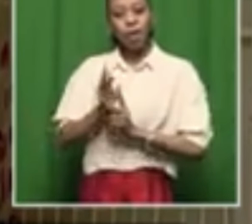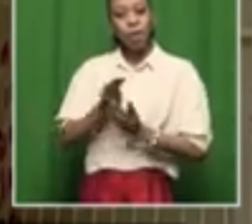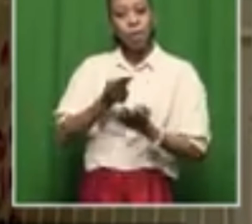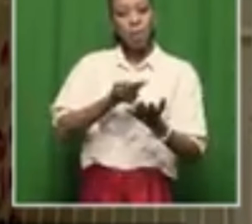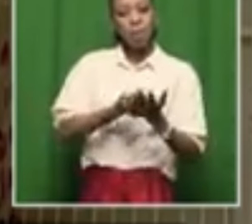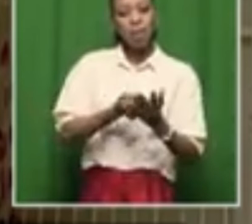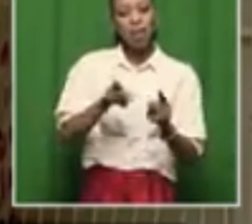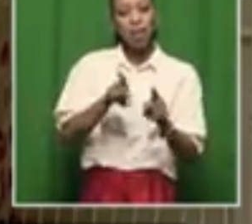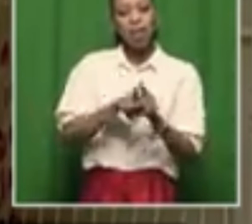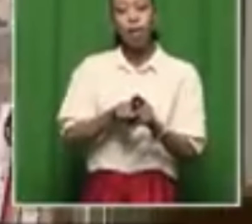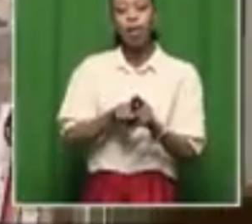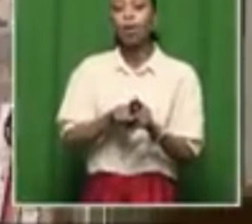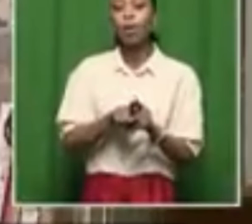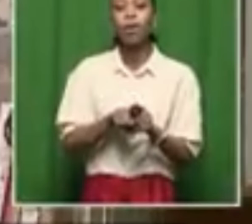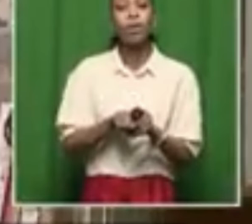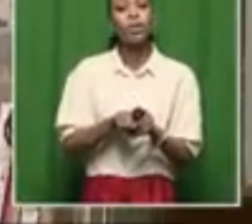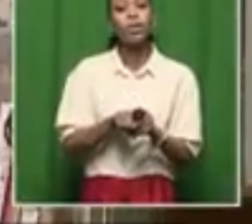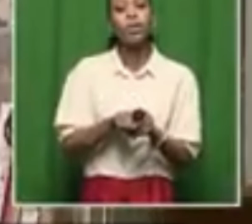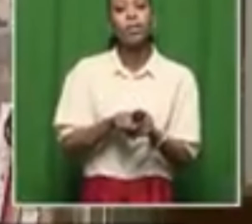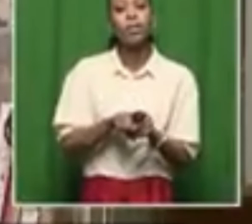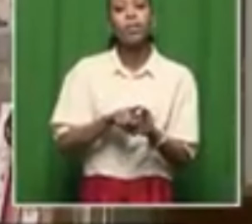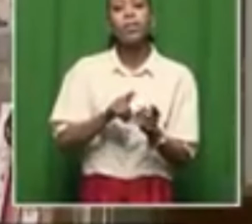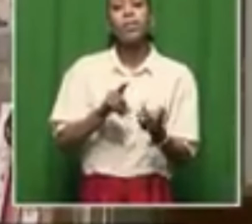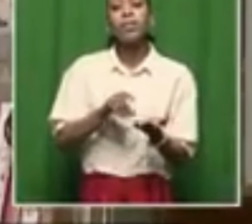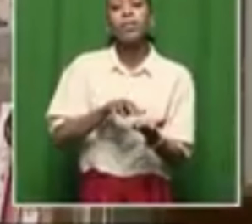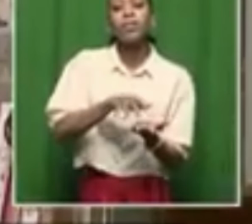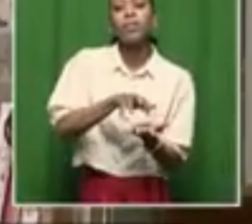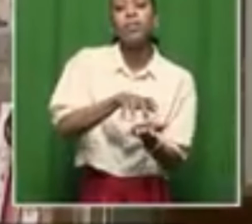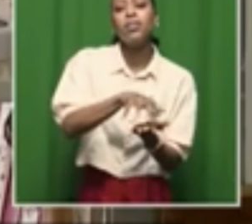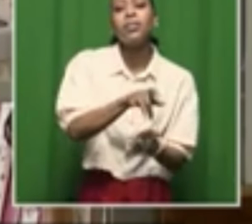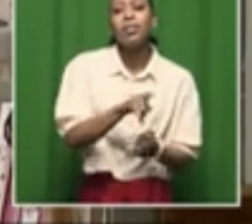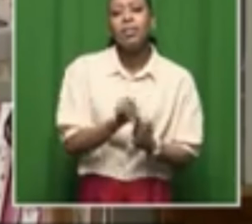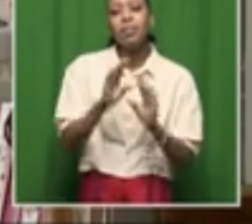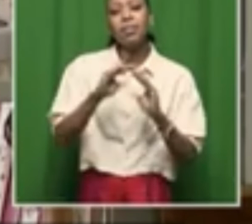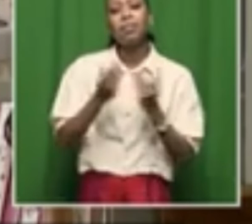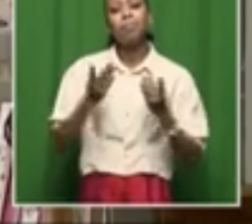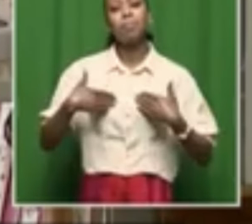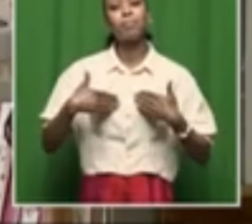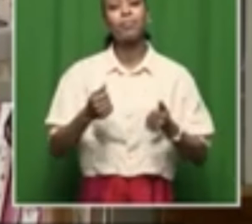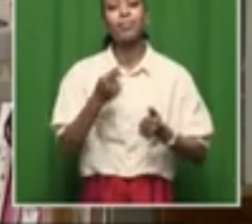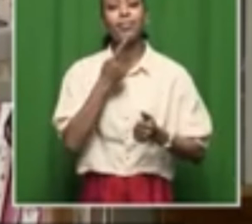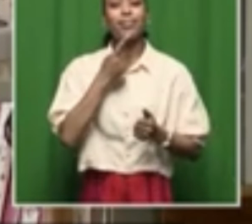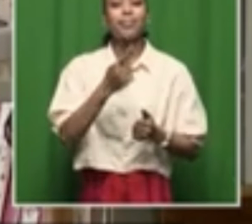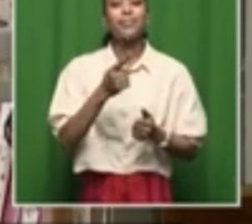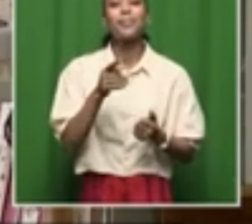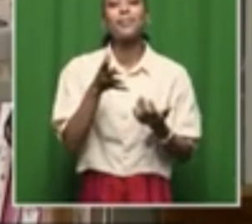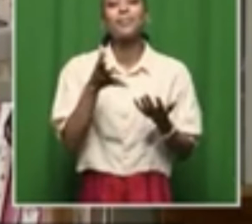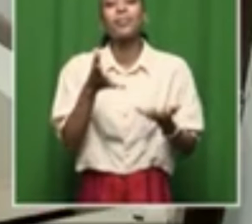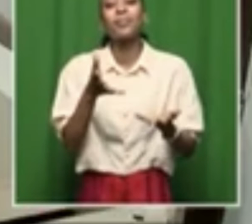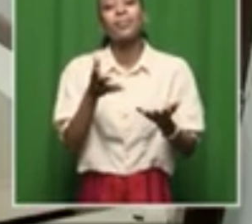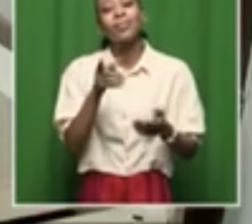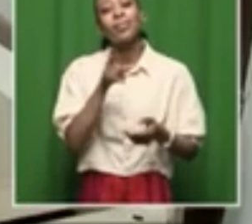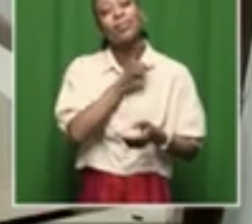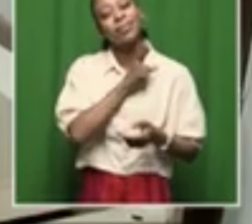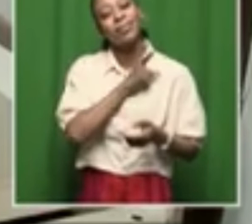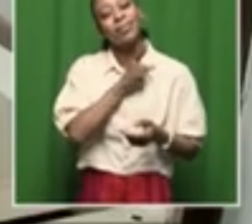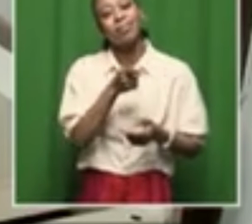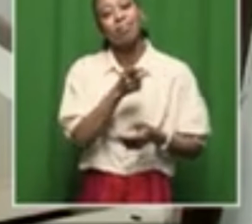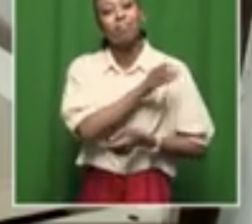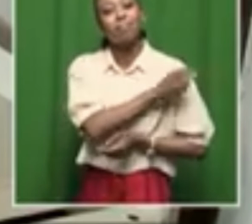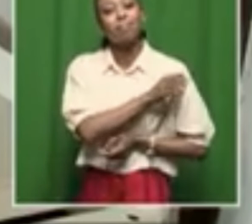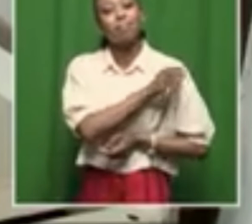like cockroaches. The Gauteng Department of Health said that they are willing to subject London's clinical treatment